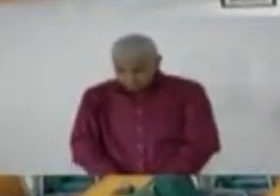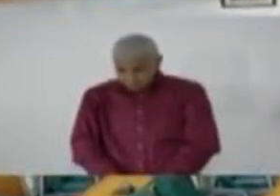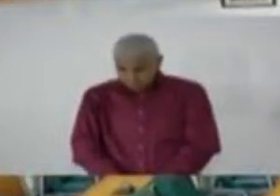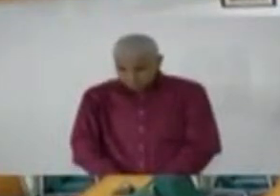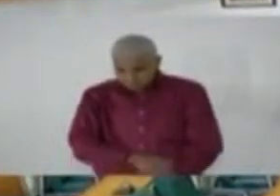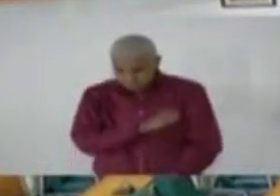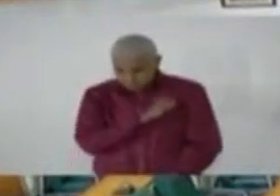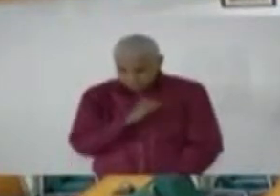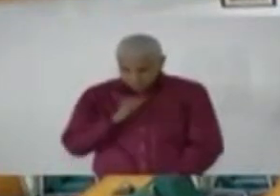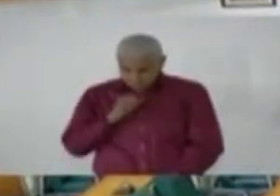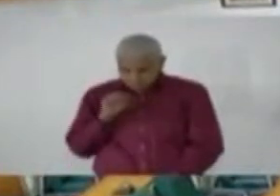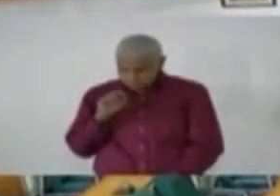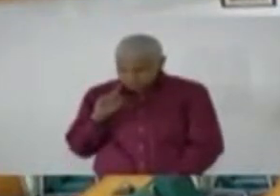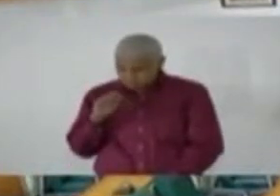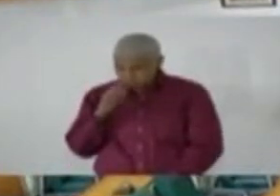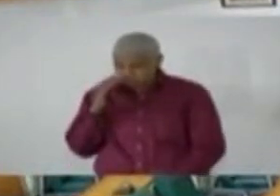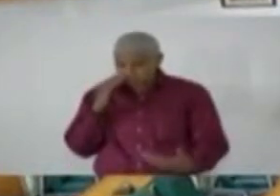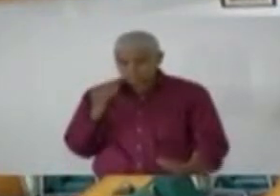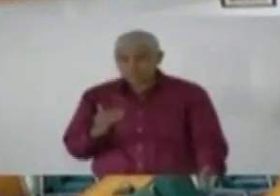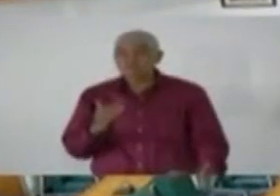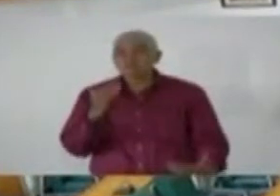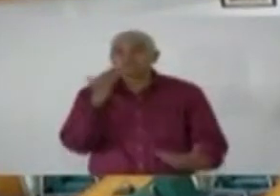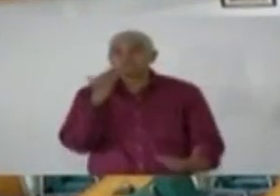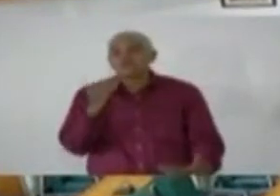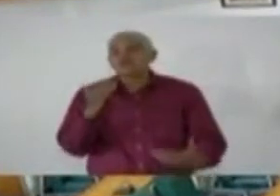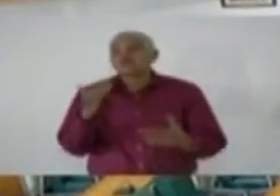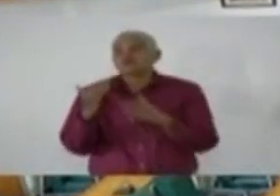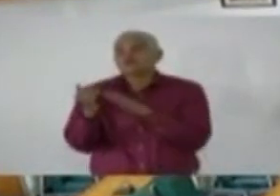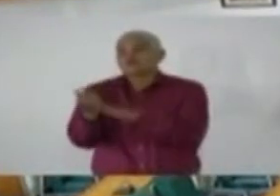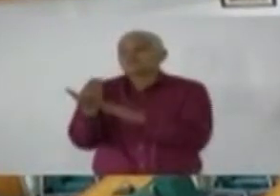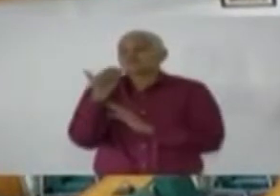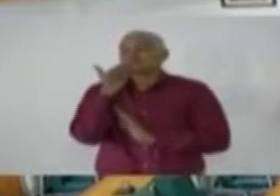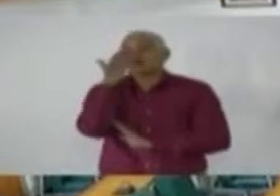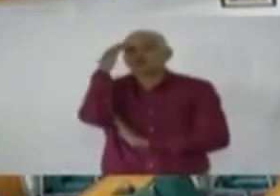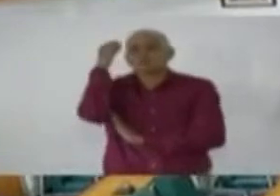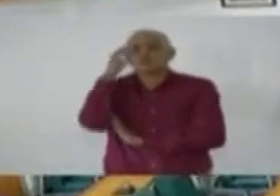Thank you, President, and indeed, thank you, Leader.